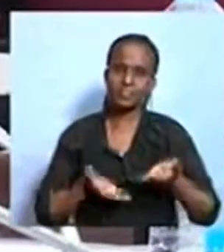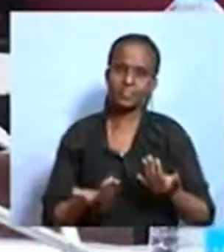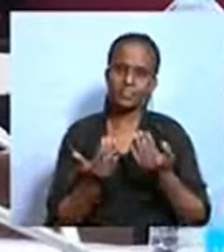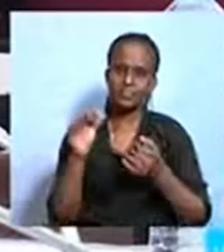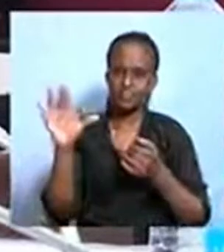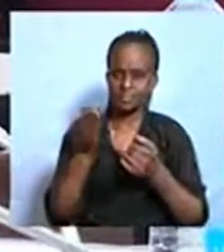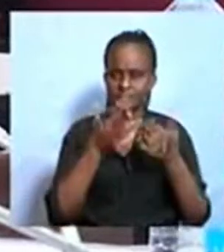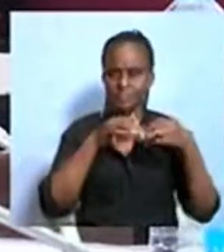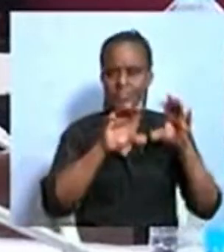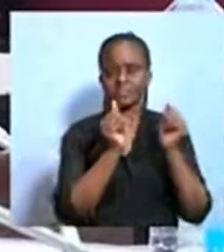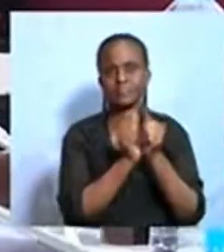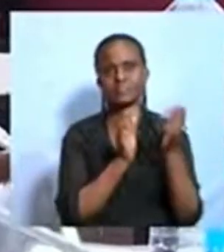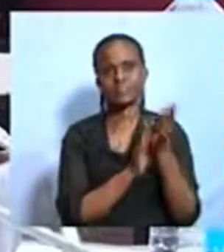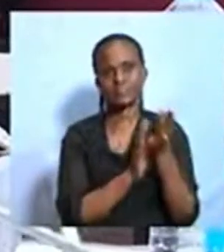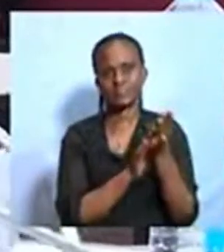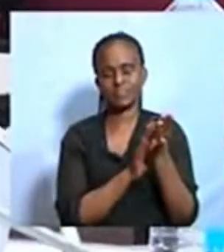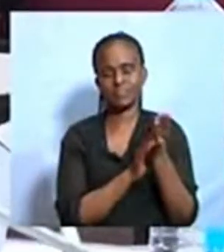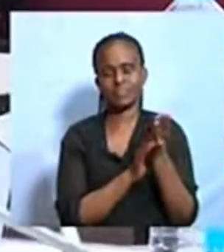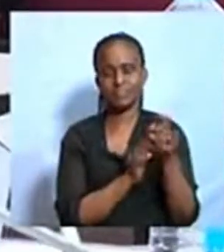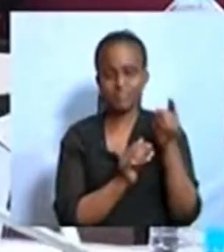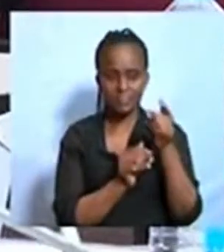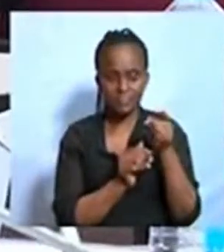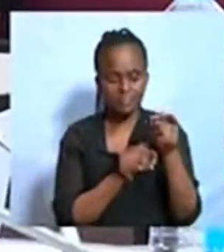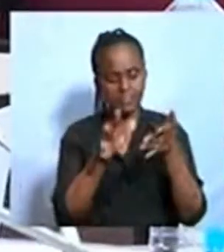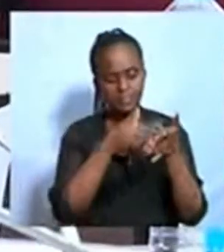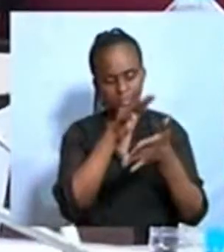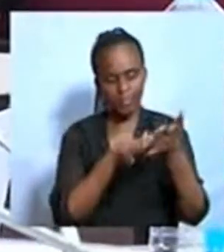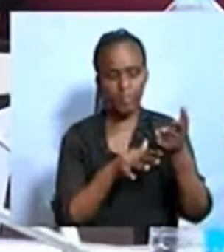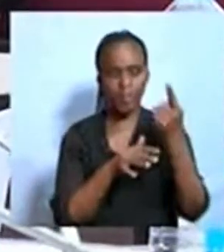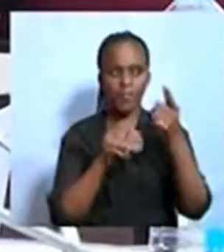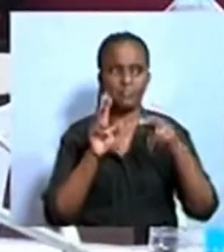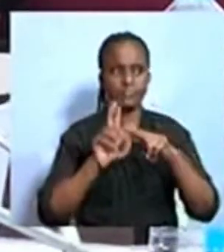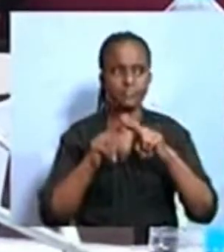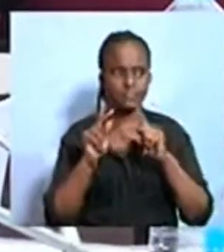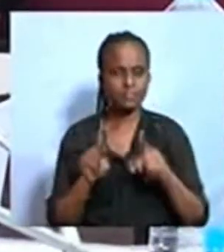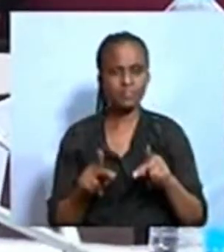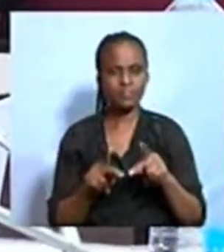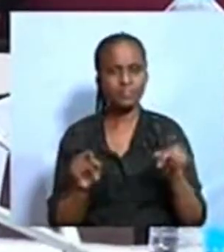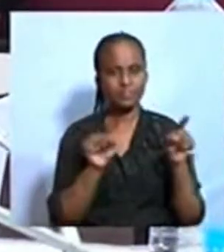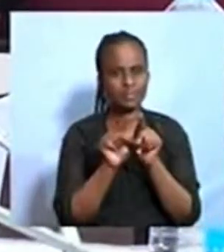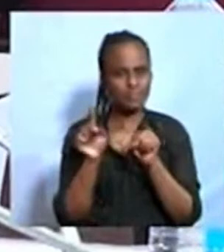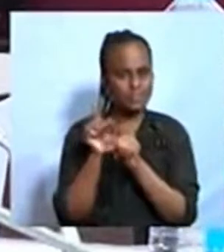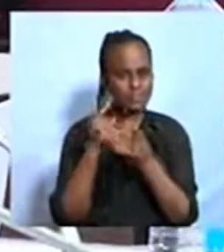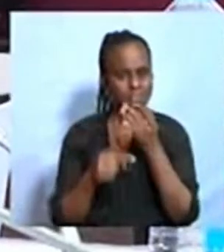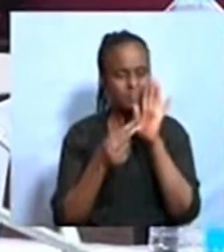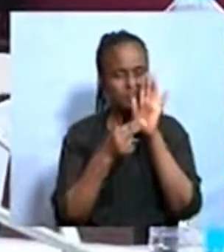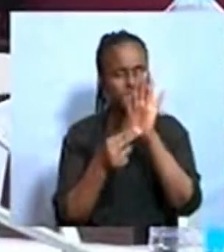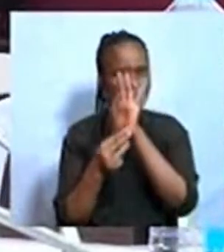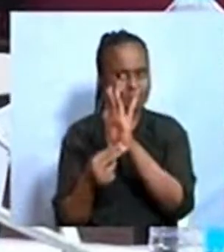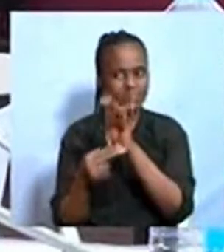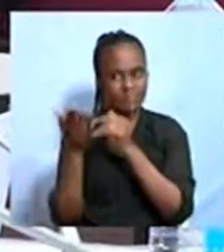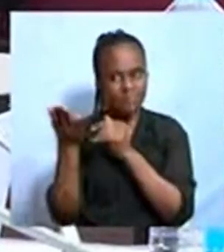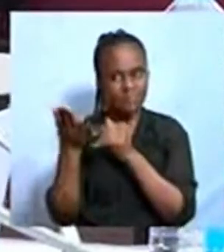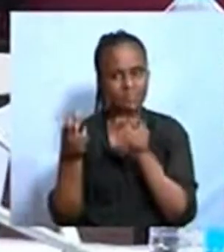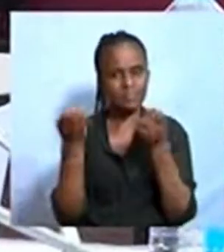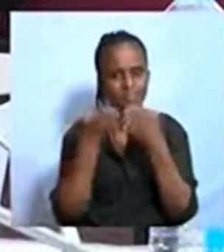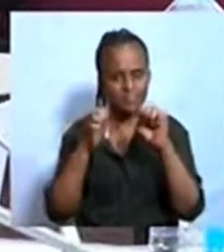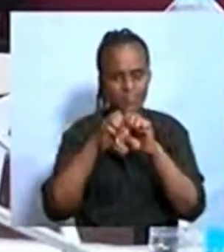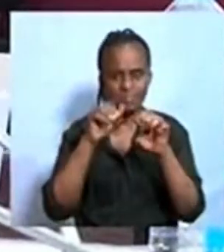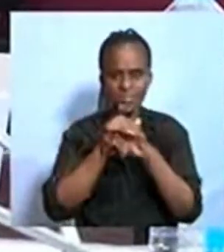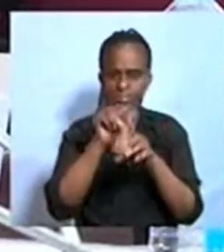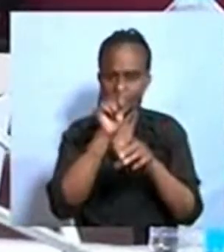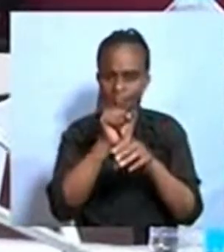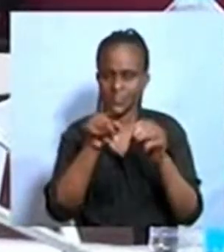and continue with school. That table 1, Chair, is also indicating to you that even in the face of this